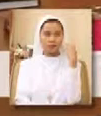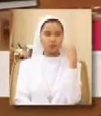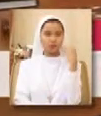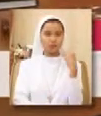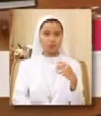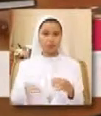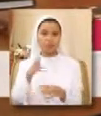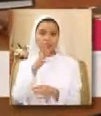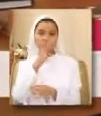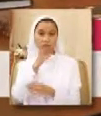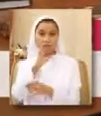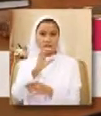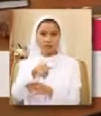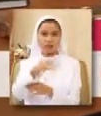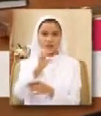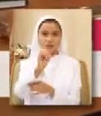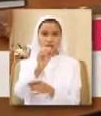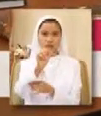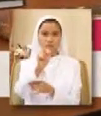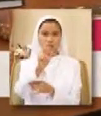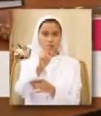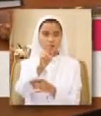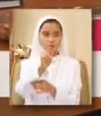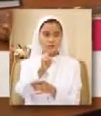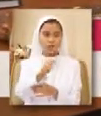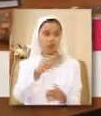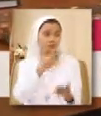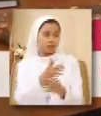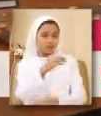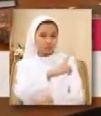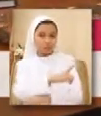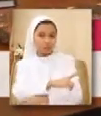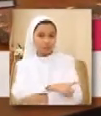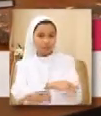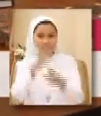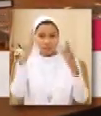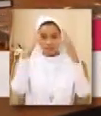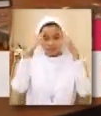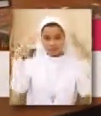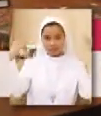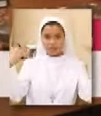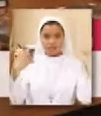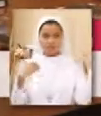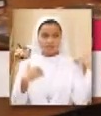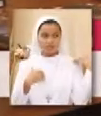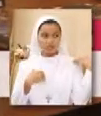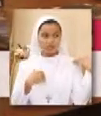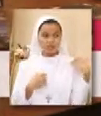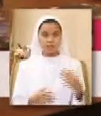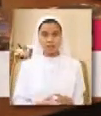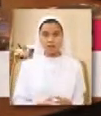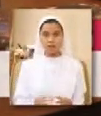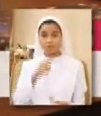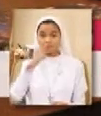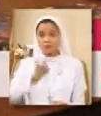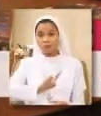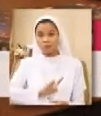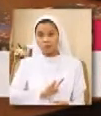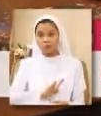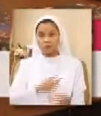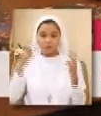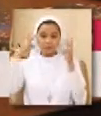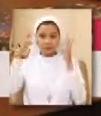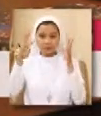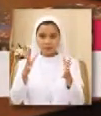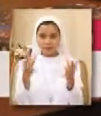Good day to you, Sister. Thank you very much. Oh yeah, and you probably would like to greet our audience watching